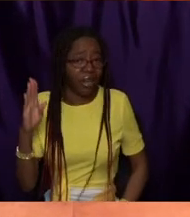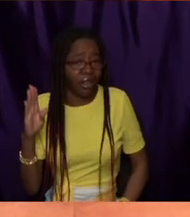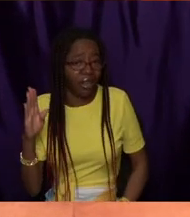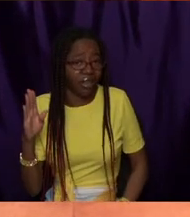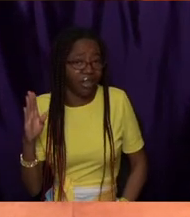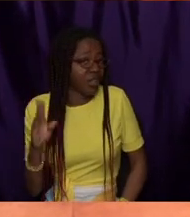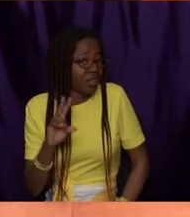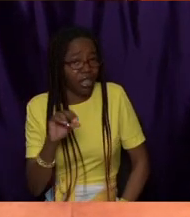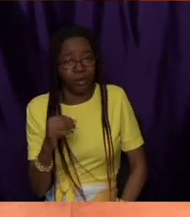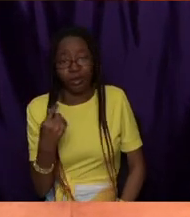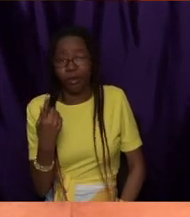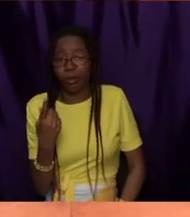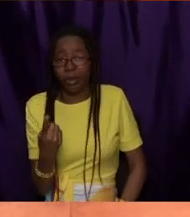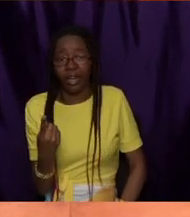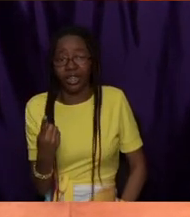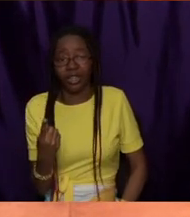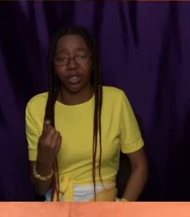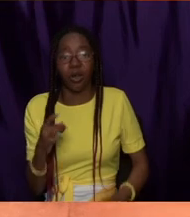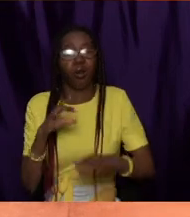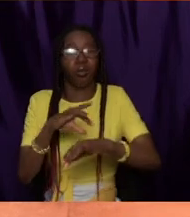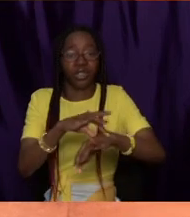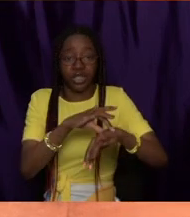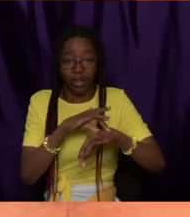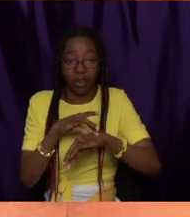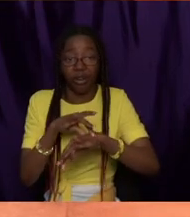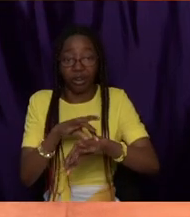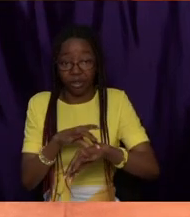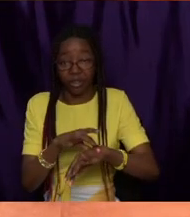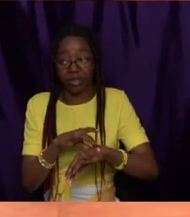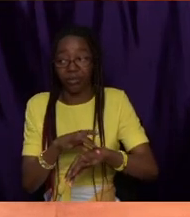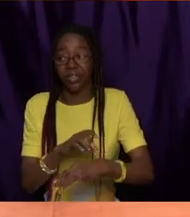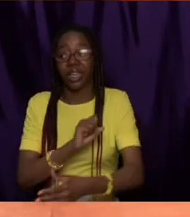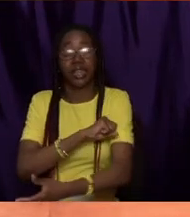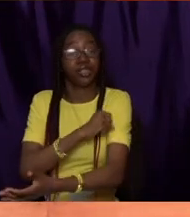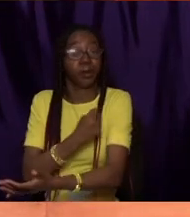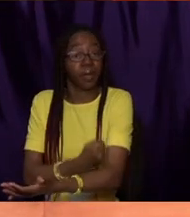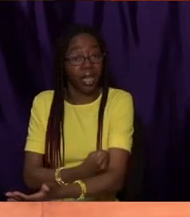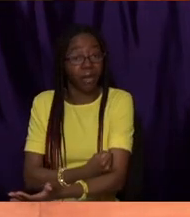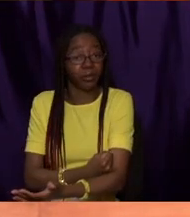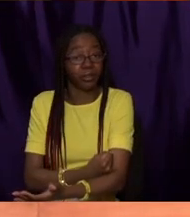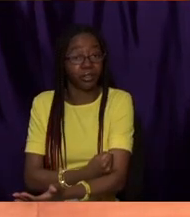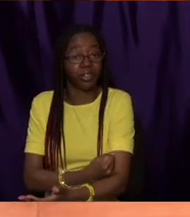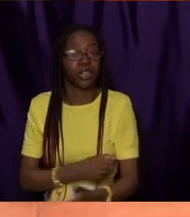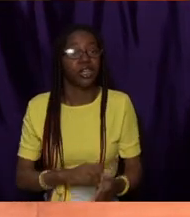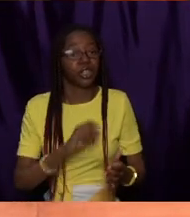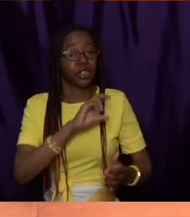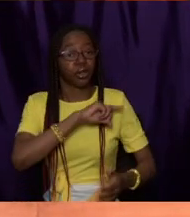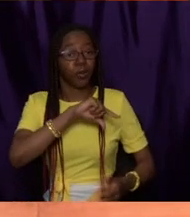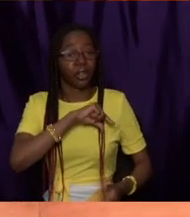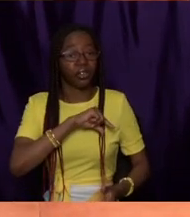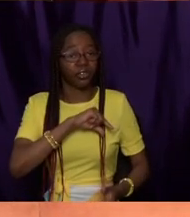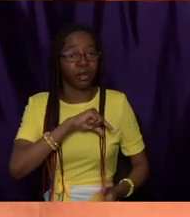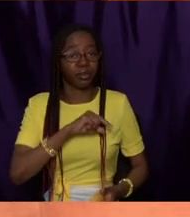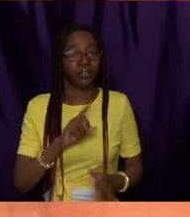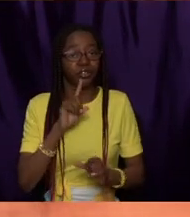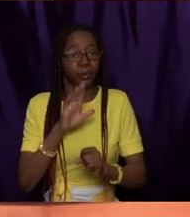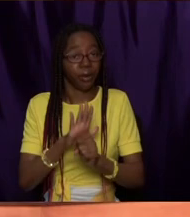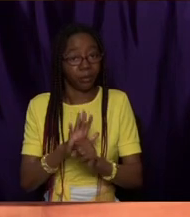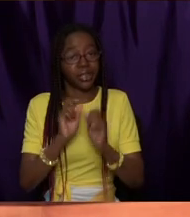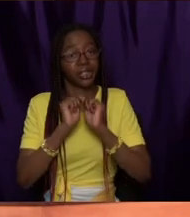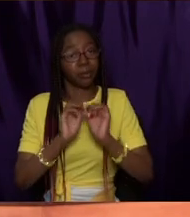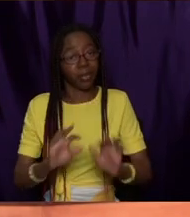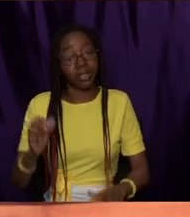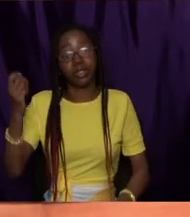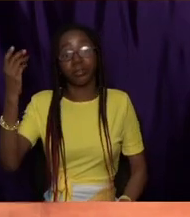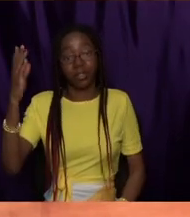that nobody on the horizontal plane has the power to qualify me for the promises and blessings of